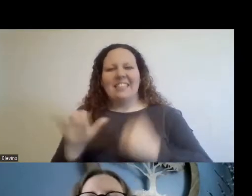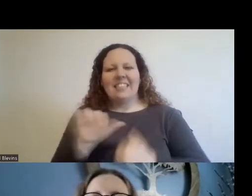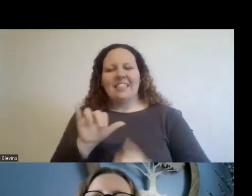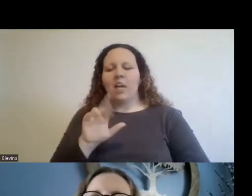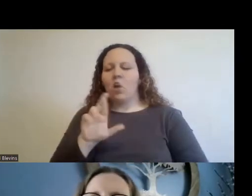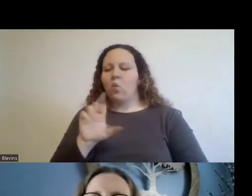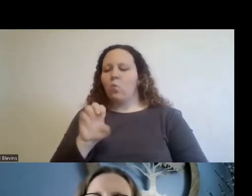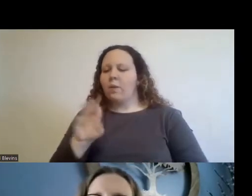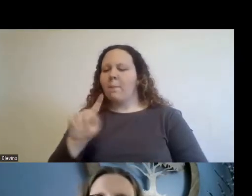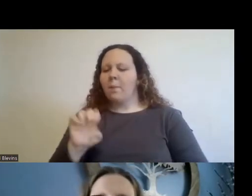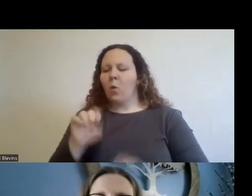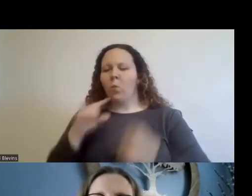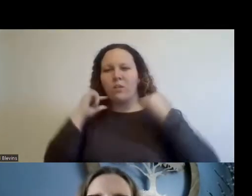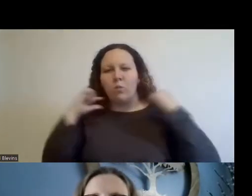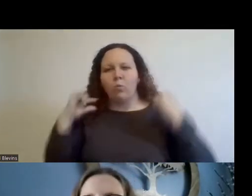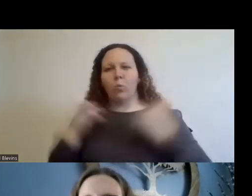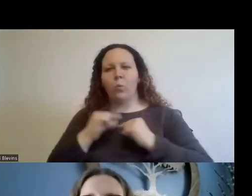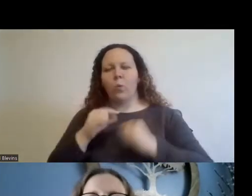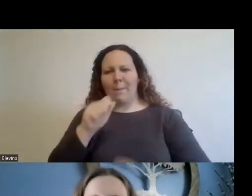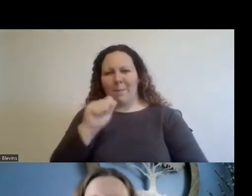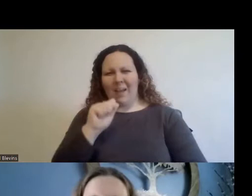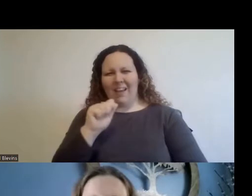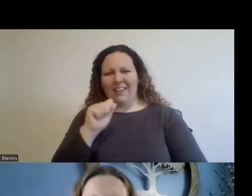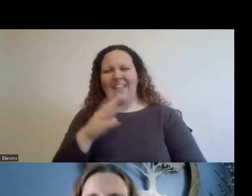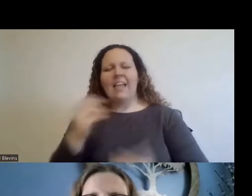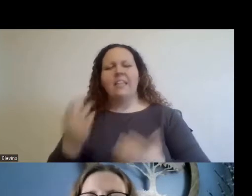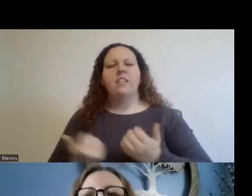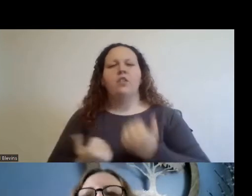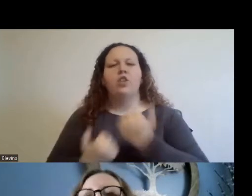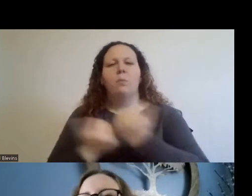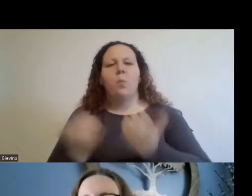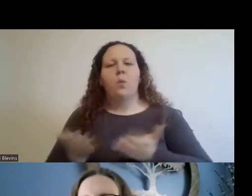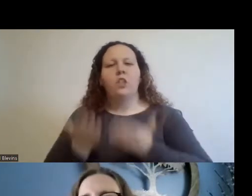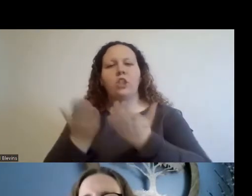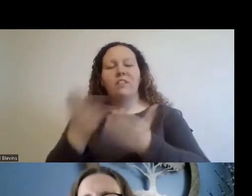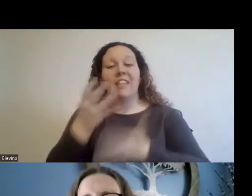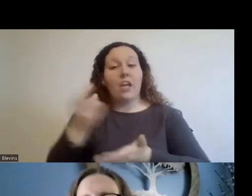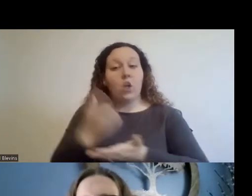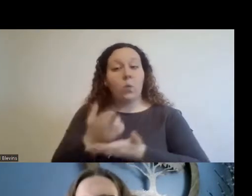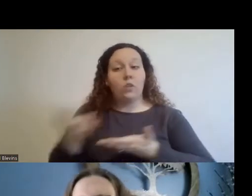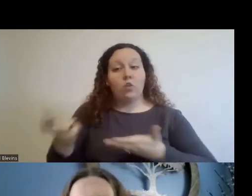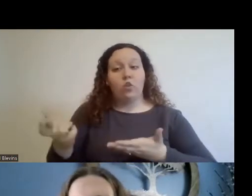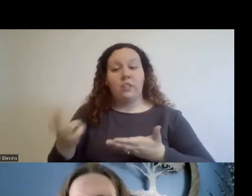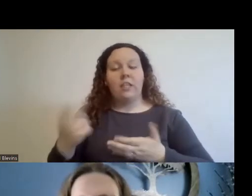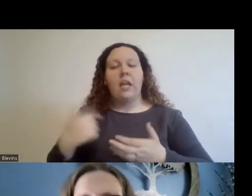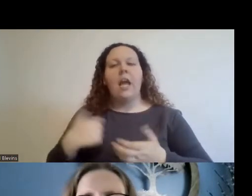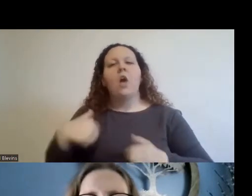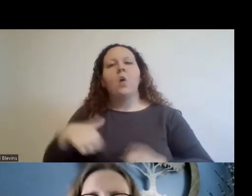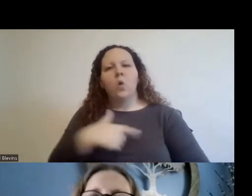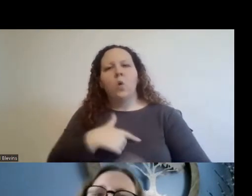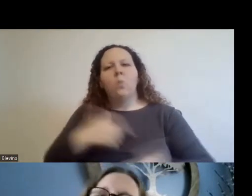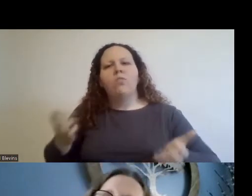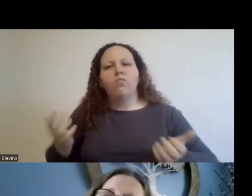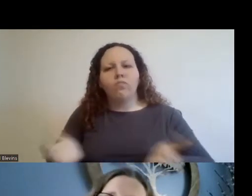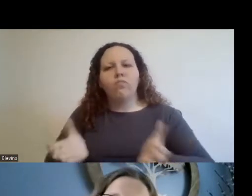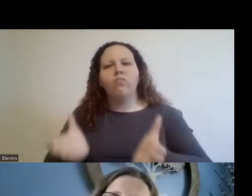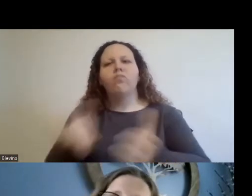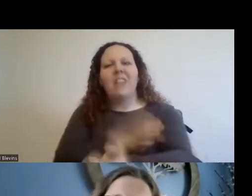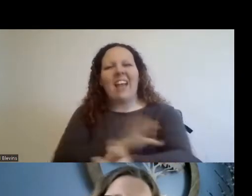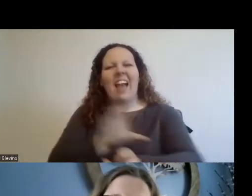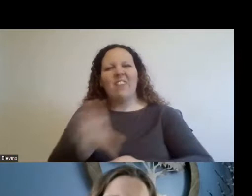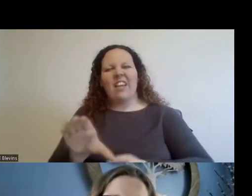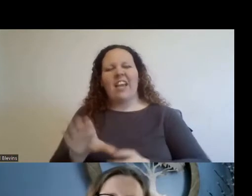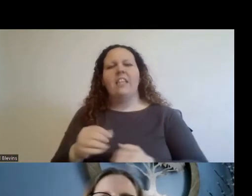We provide and recommend support services and resources, and we advocate on behalf of the students, and a lot of times on behalf